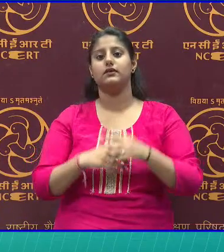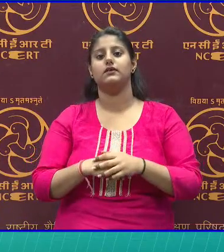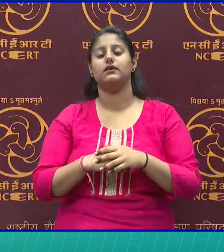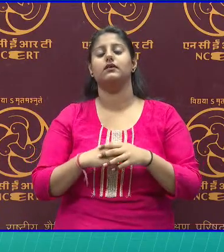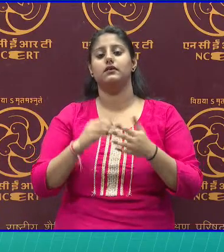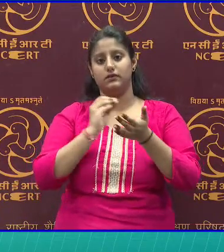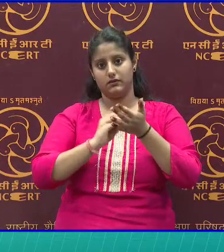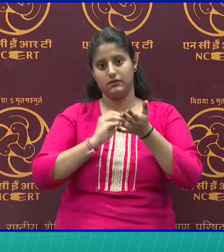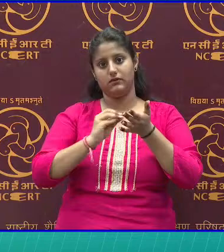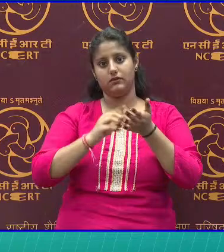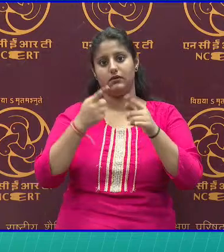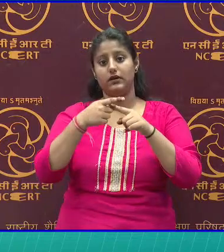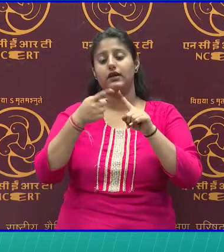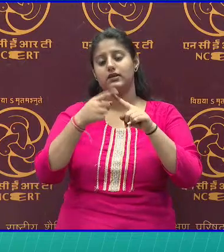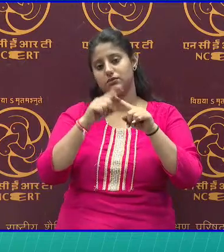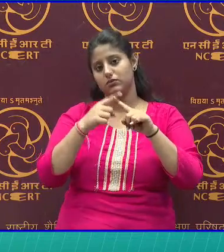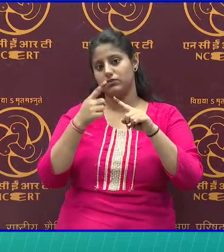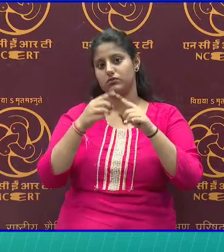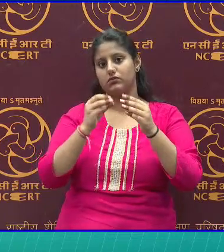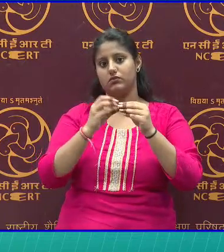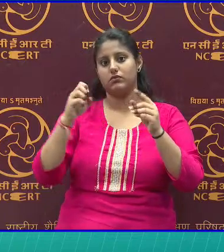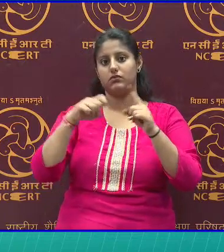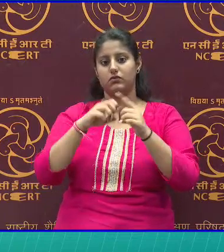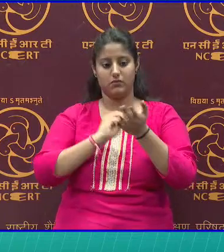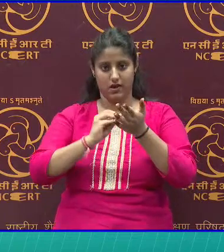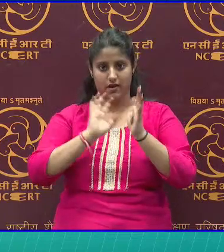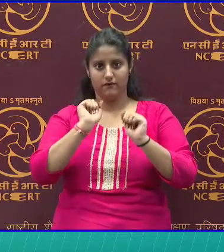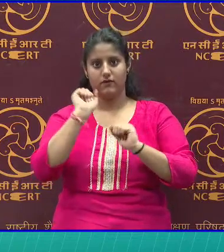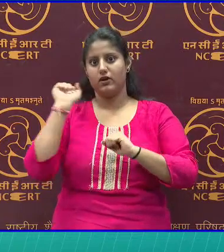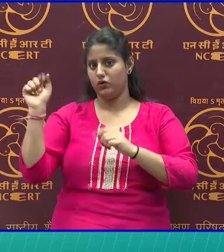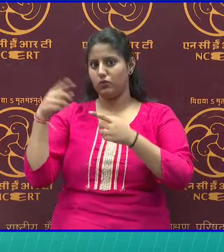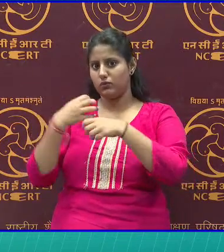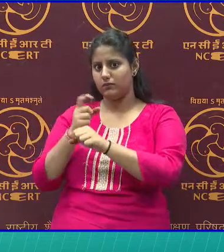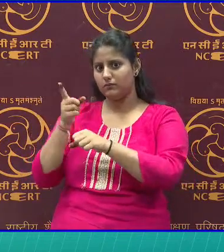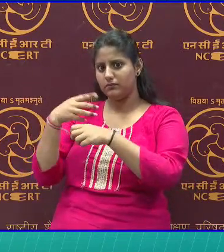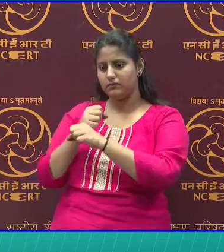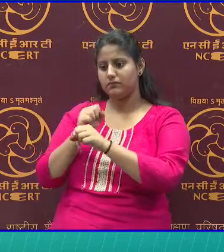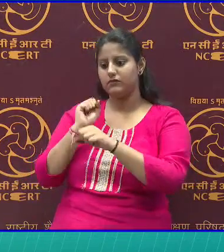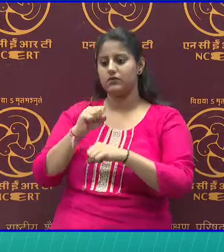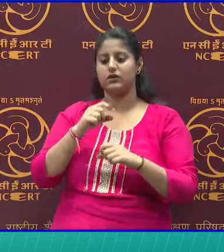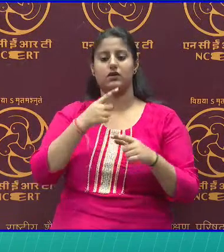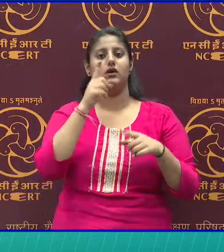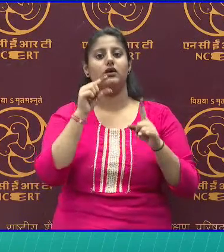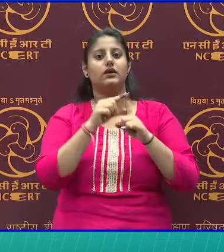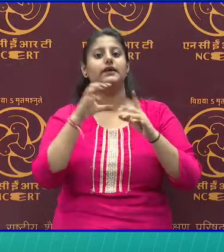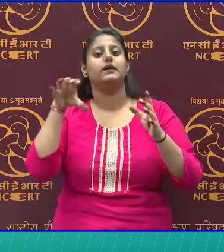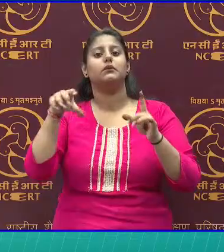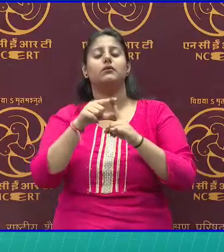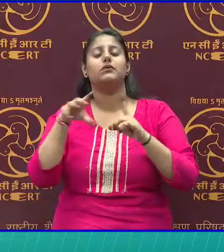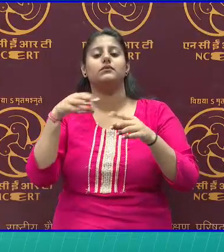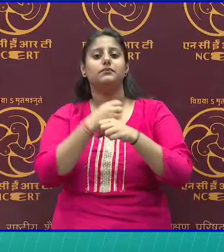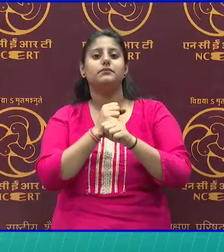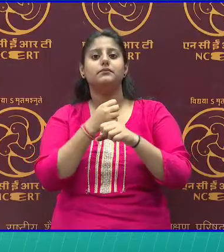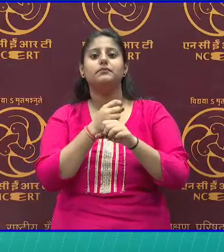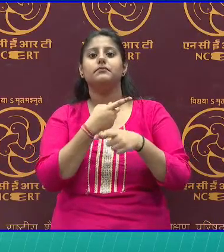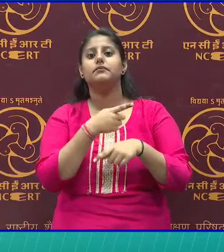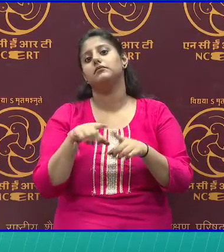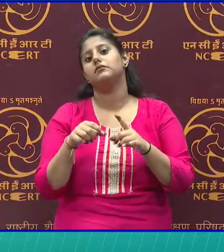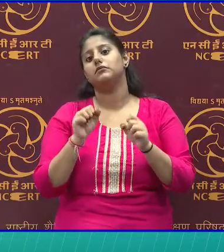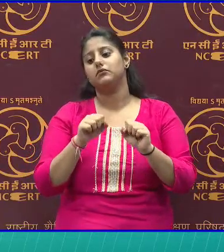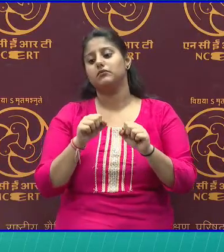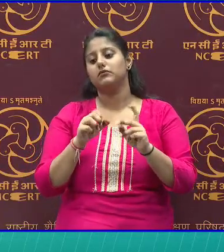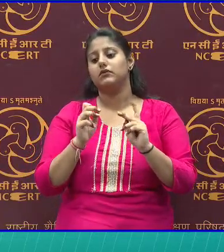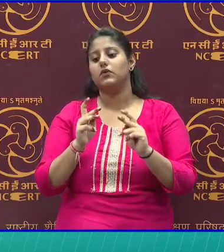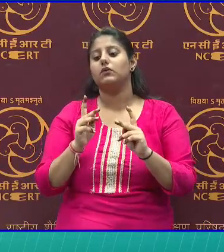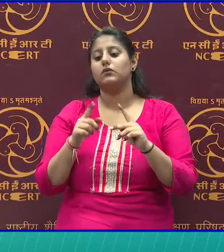of it's given in the textbook, so they can try out. This you made? Yeah, it's made in the department. Our group has made it. When we are developing